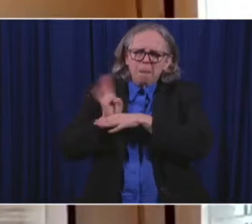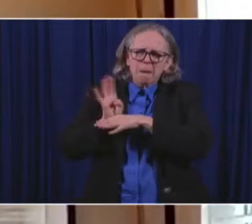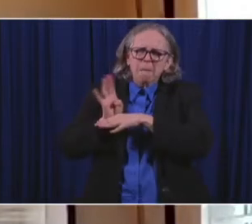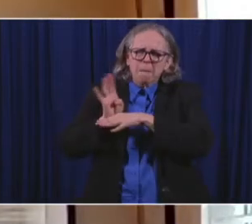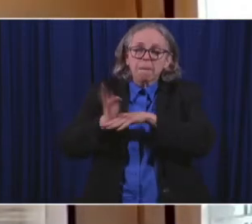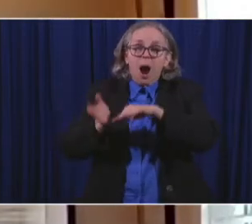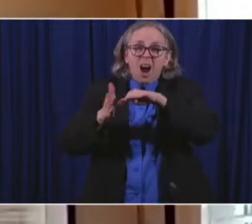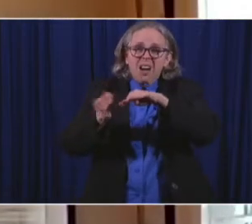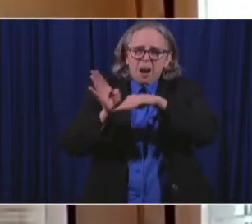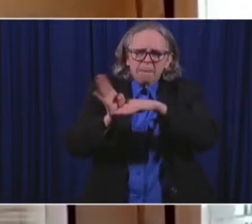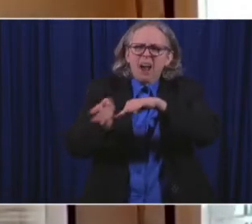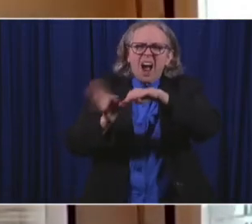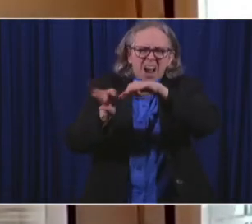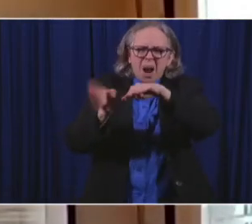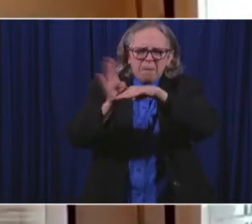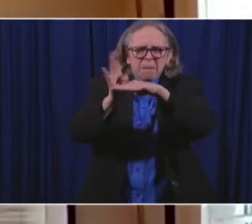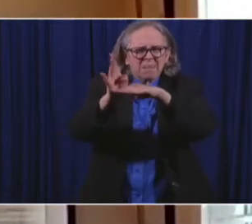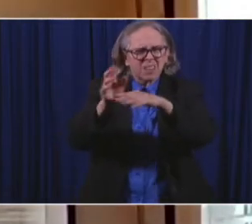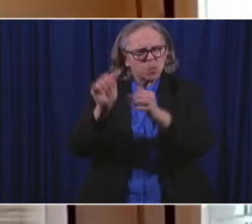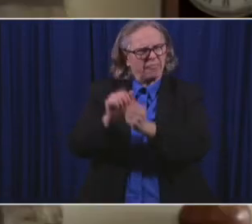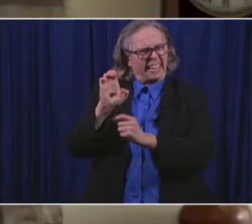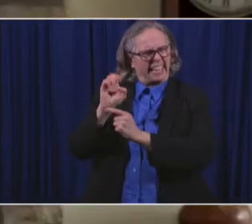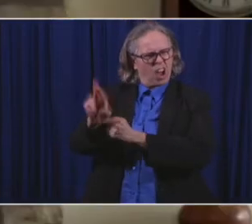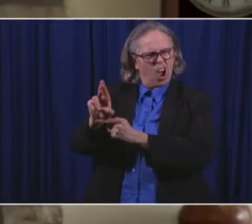Marty, could you repeat the second part of your question?